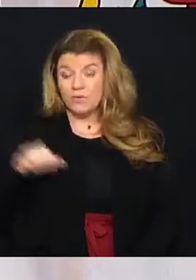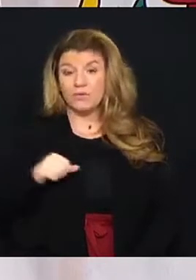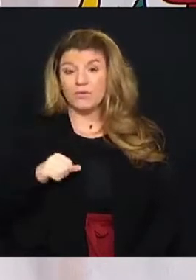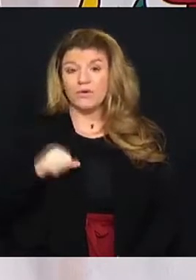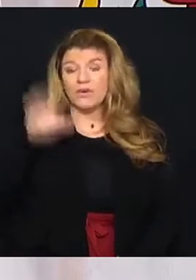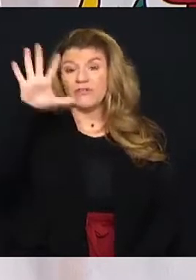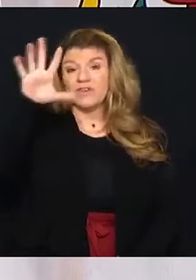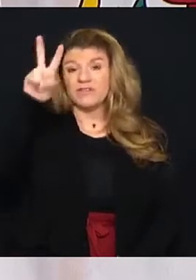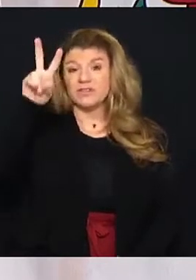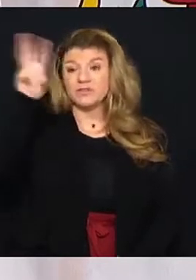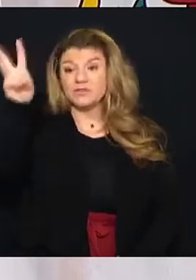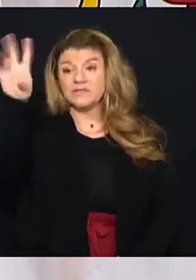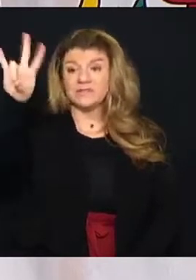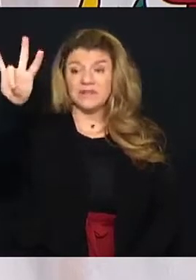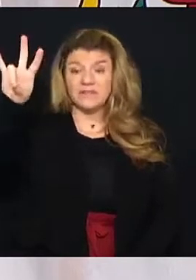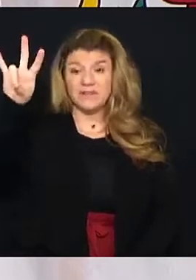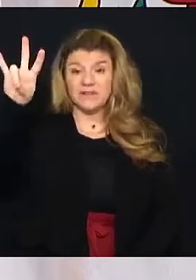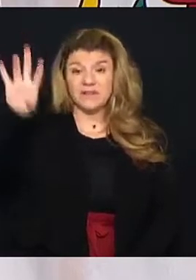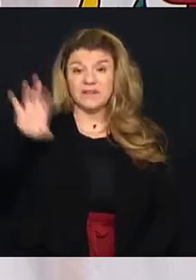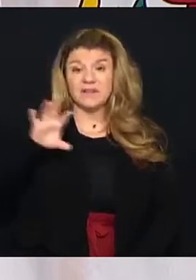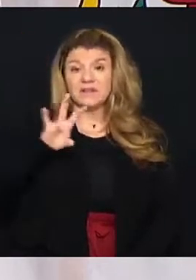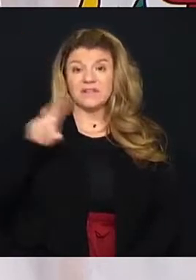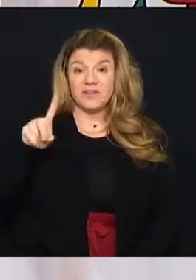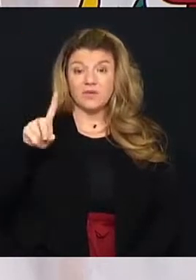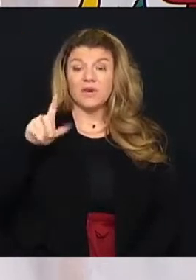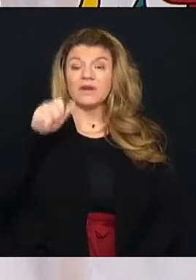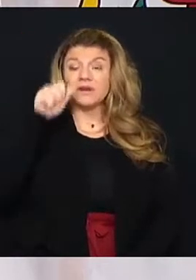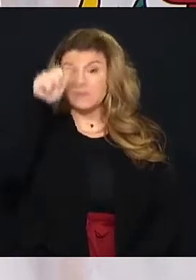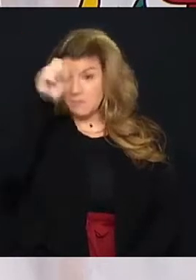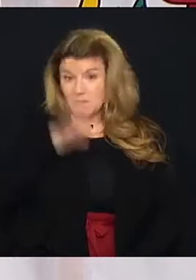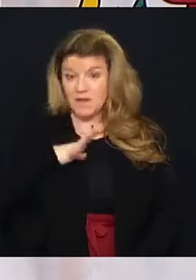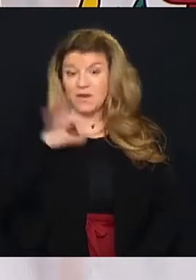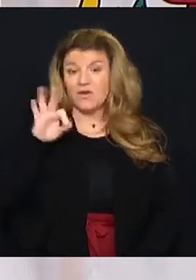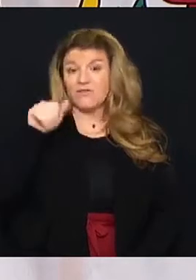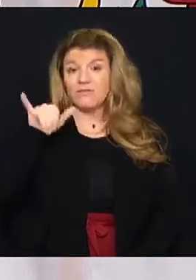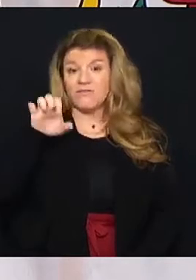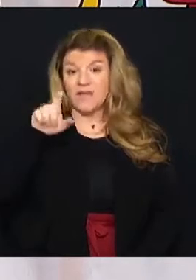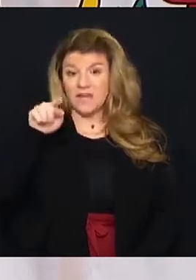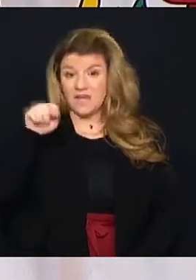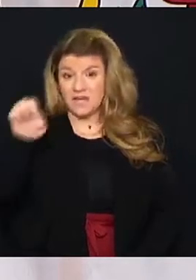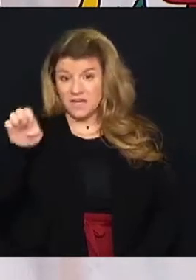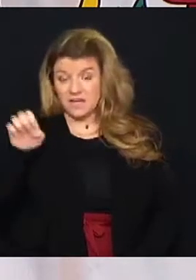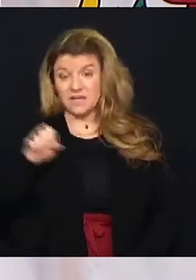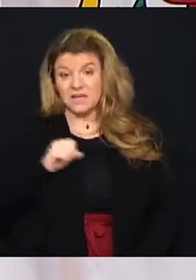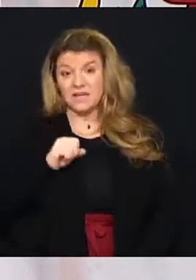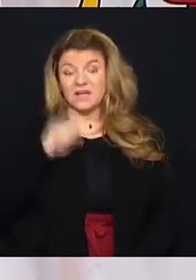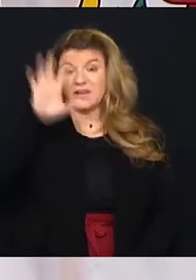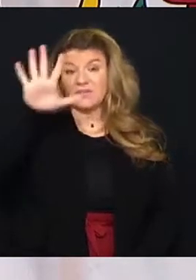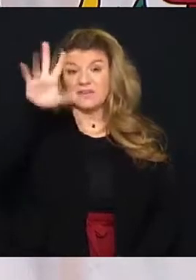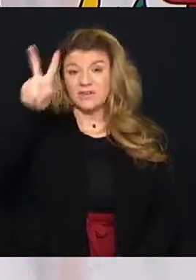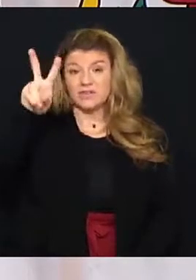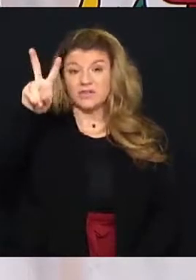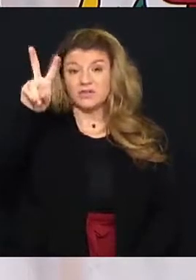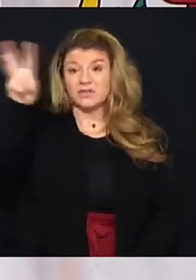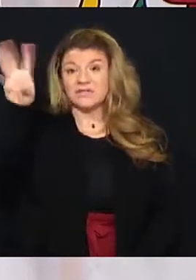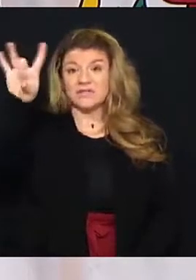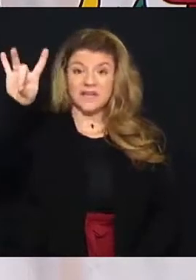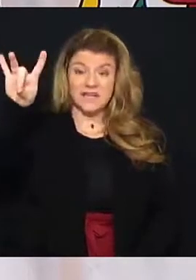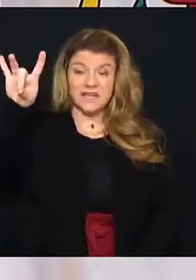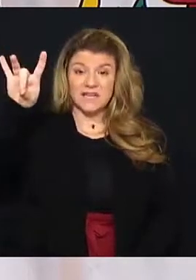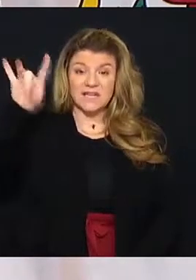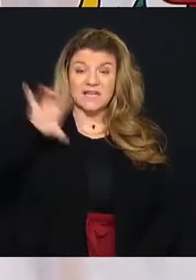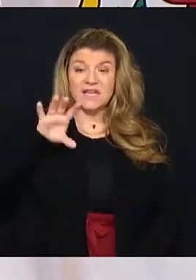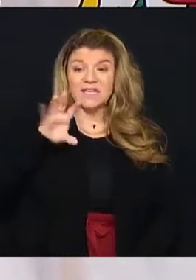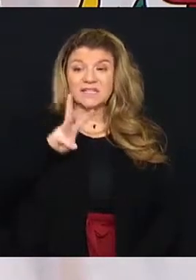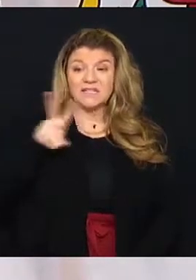The 5,267th death, a 71-year-old male from Fayette County. The 5,268th death,